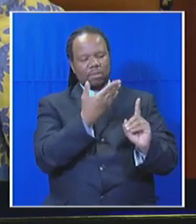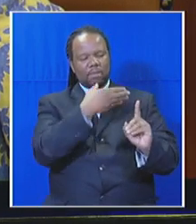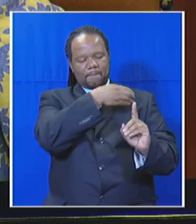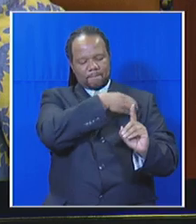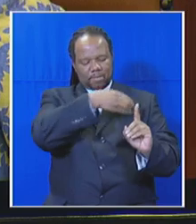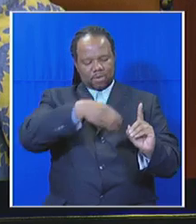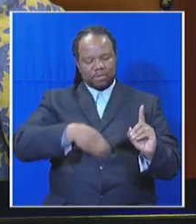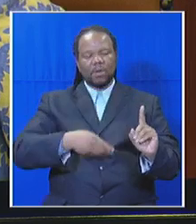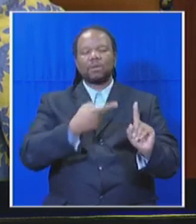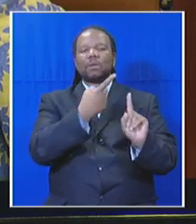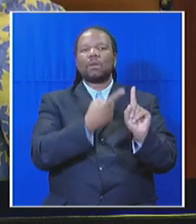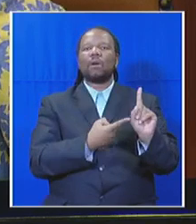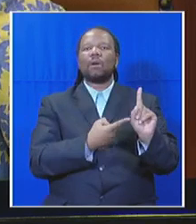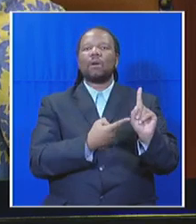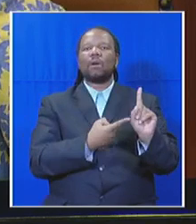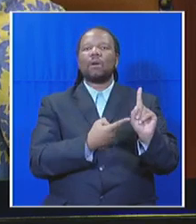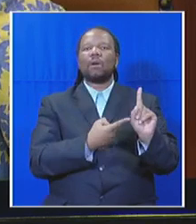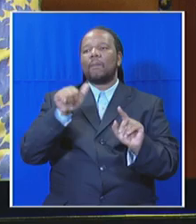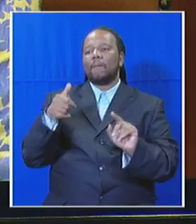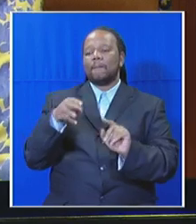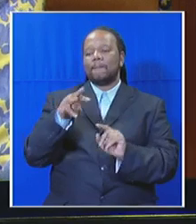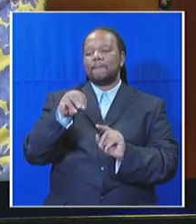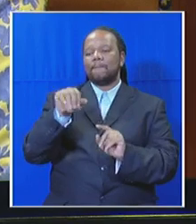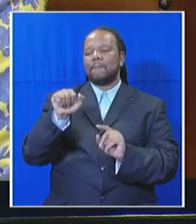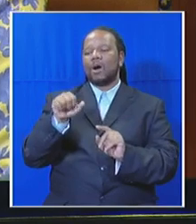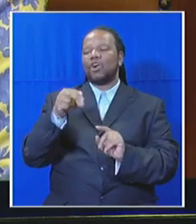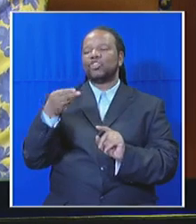the question of Honorable Mashile.